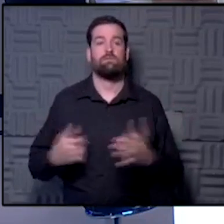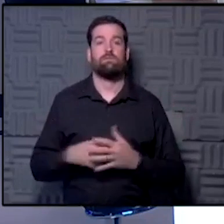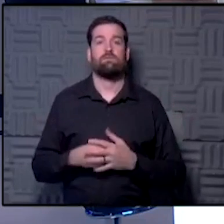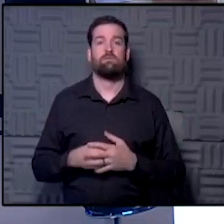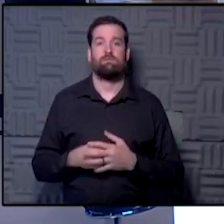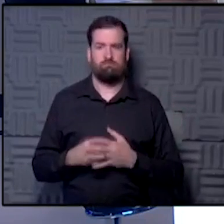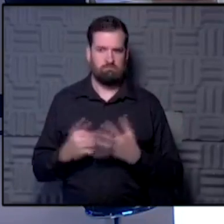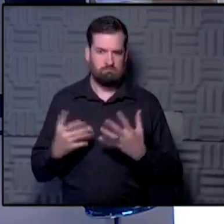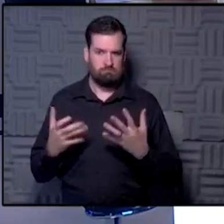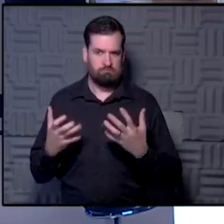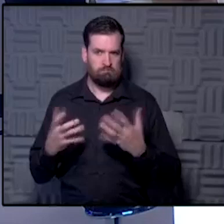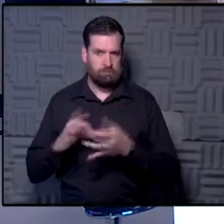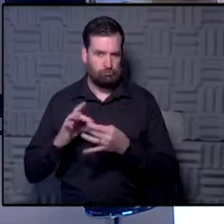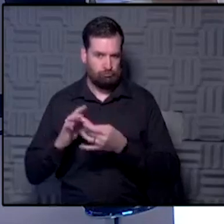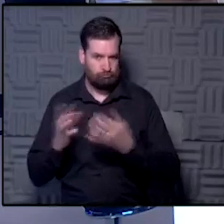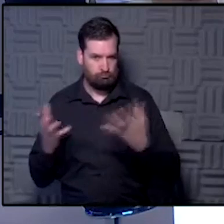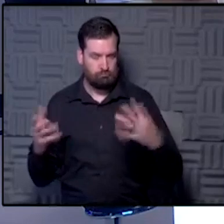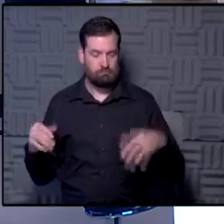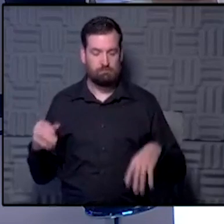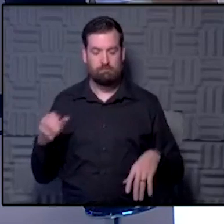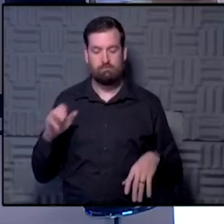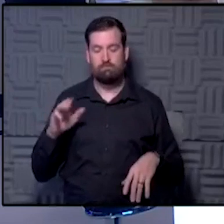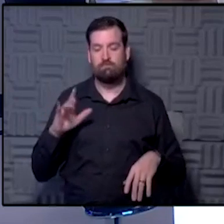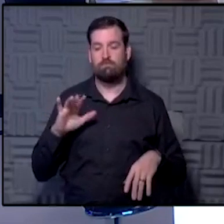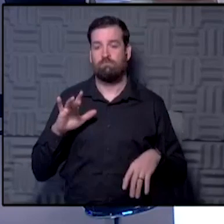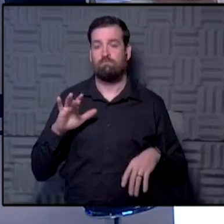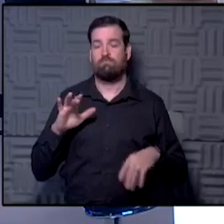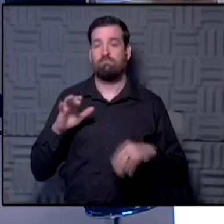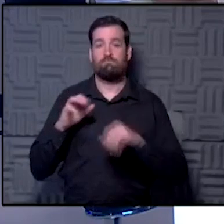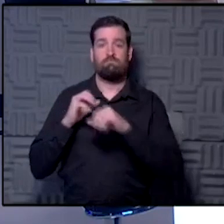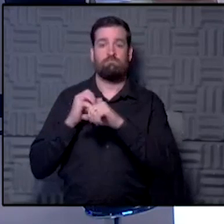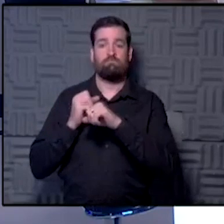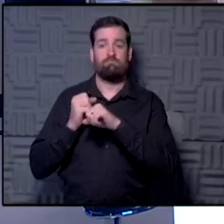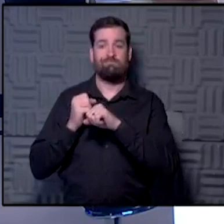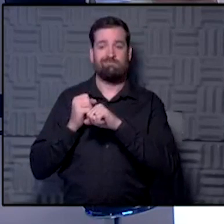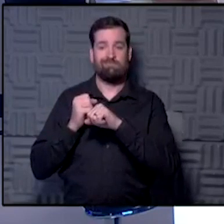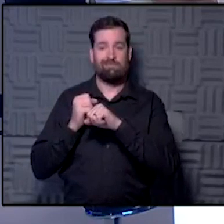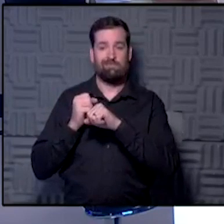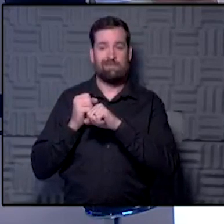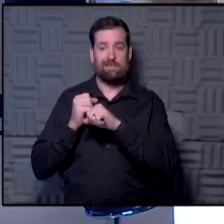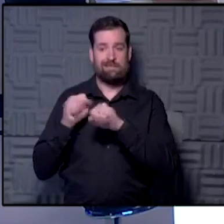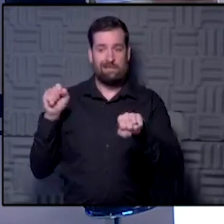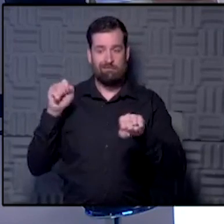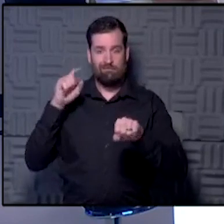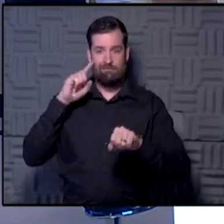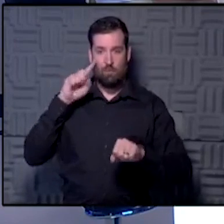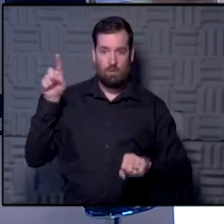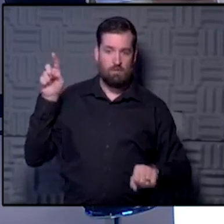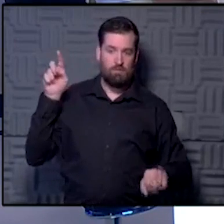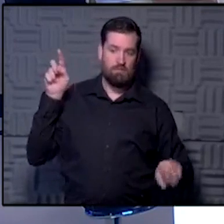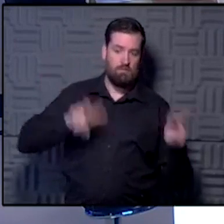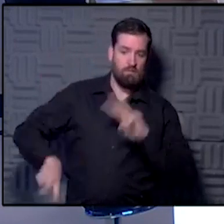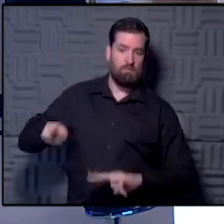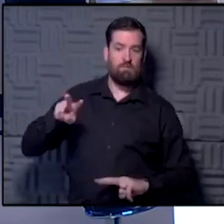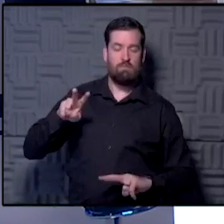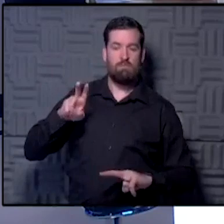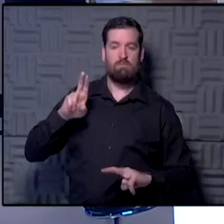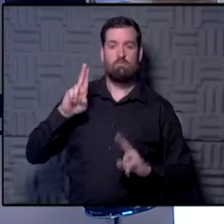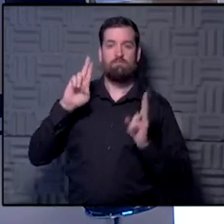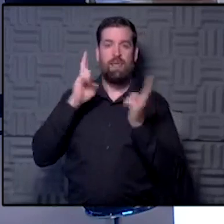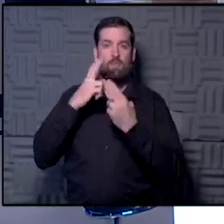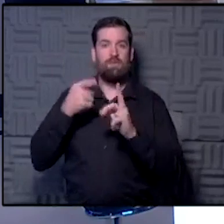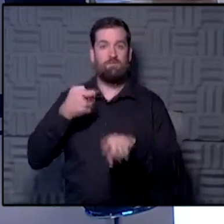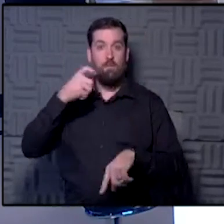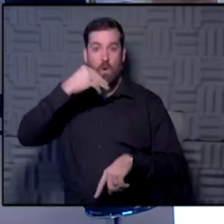want to make sure gets covered is there a safe way to observe Halloween at your home? I know you guys are going to talk